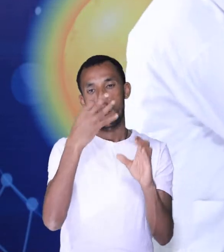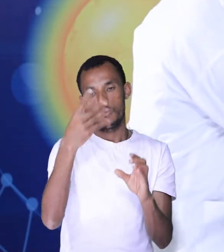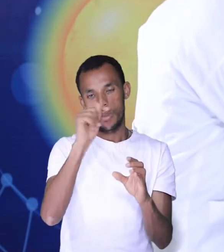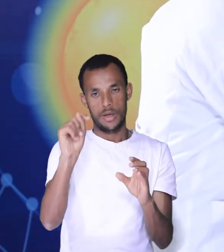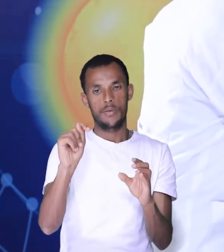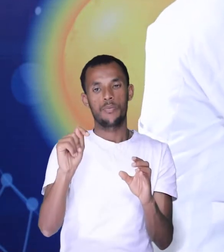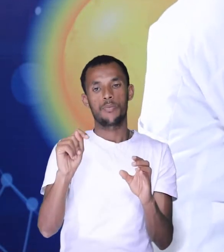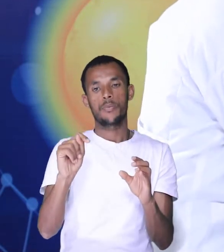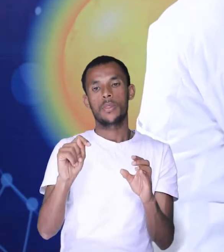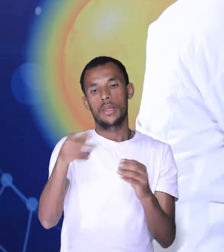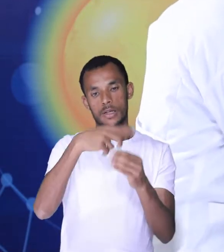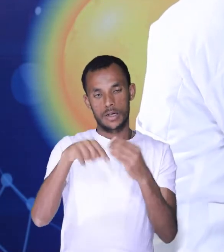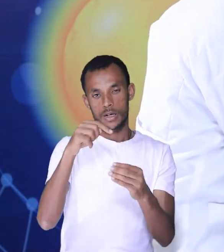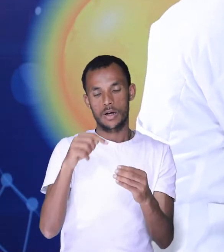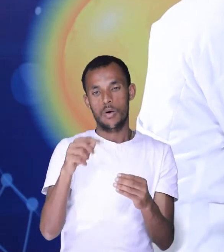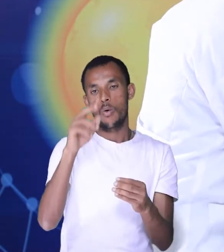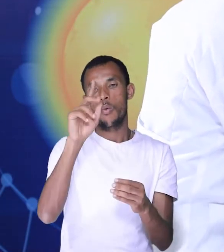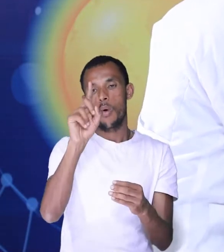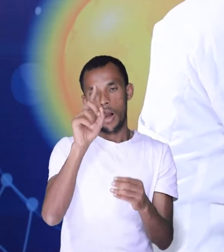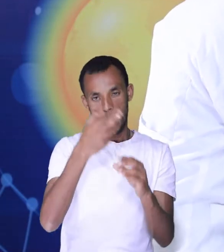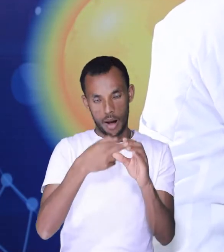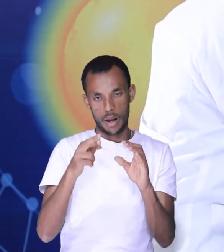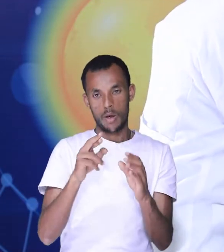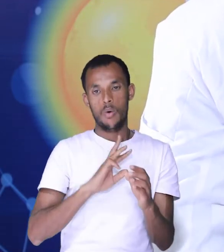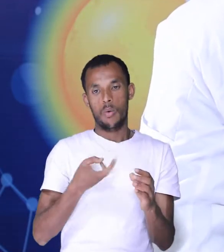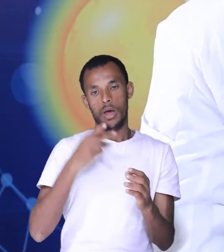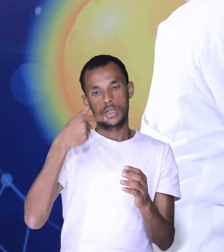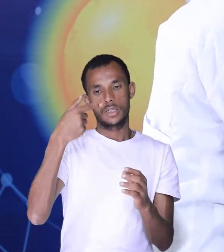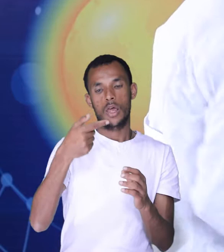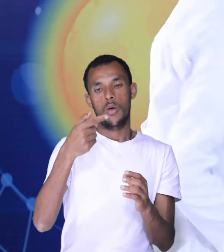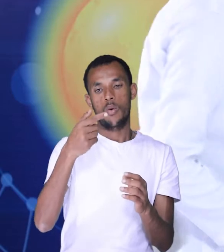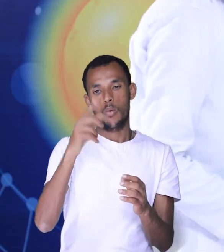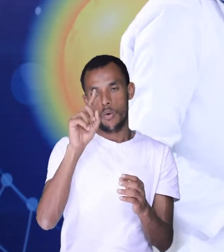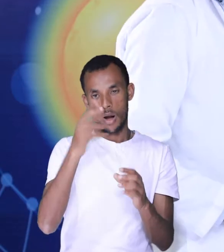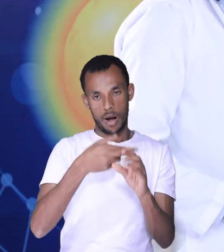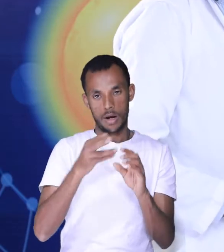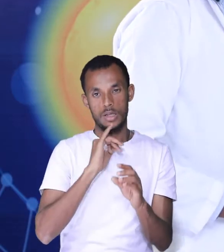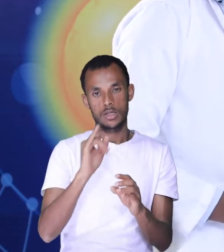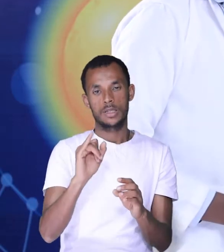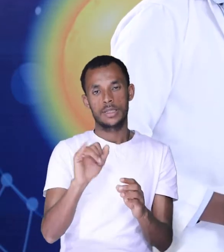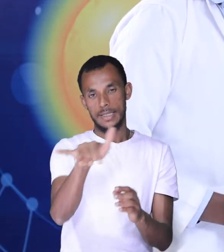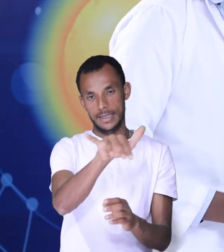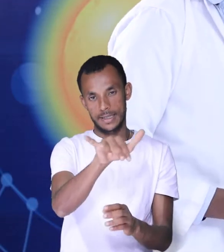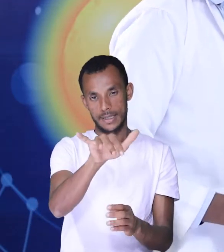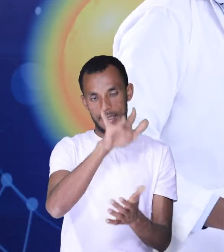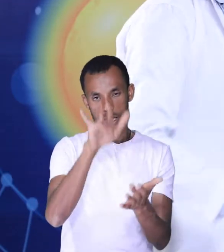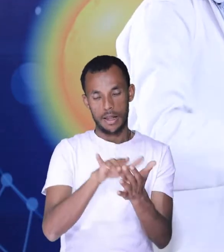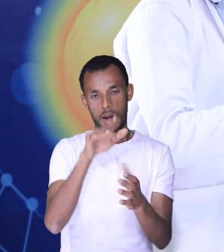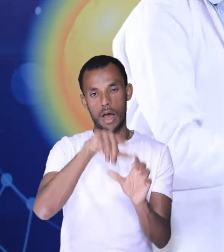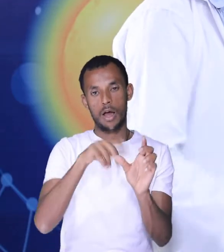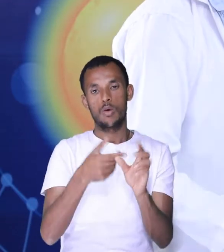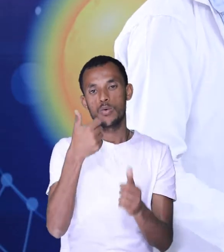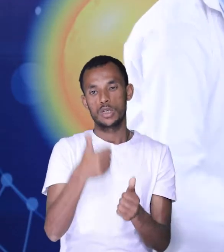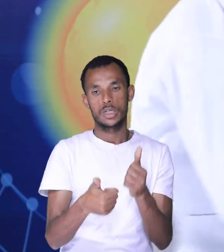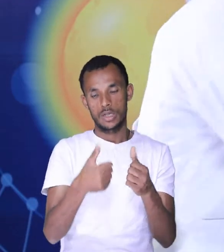And this one radian, or simply we can say one rad, is the central angle which is